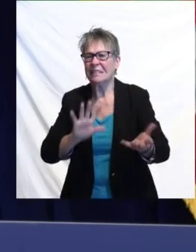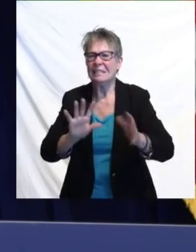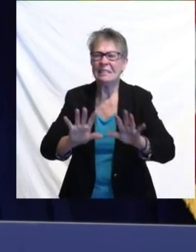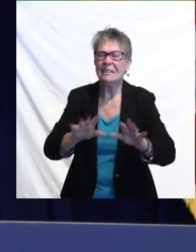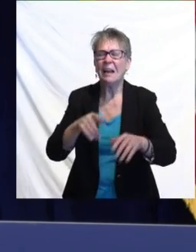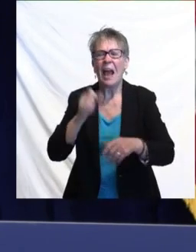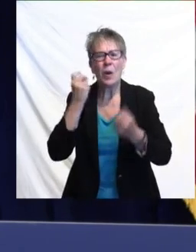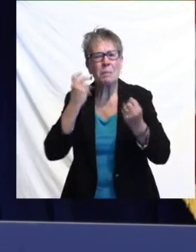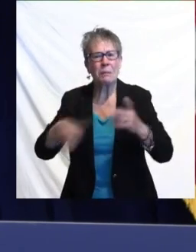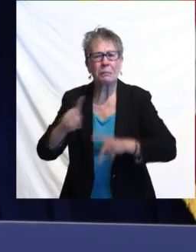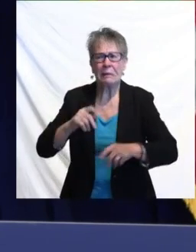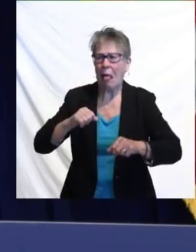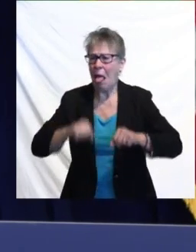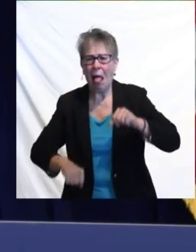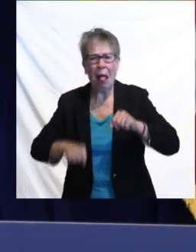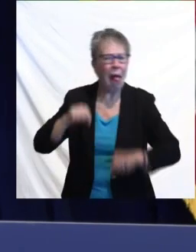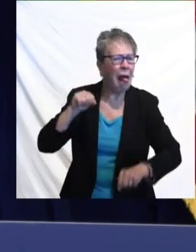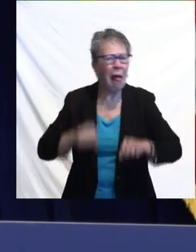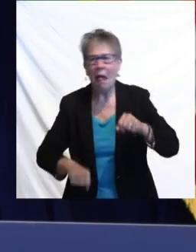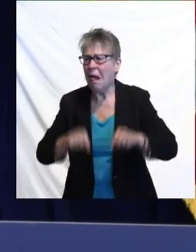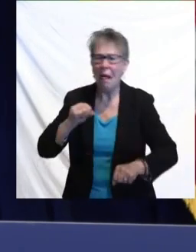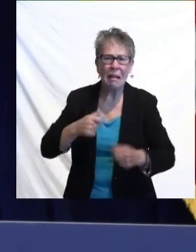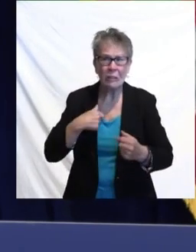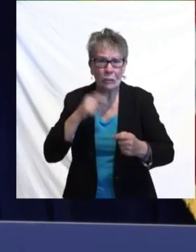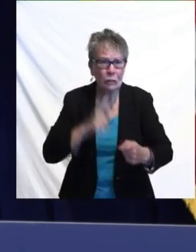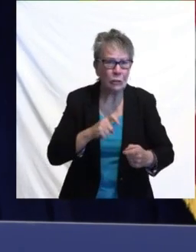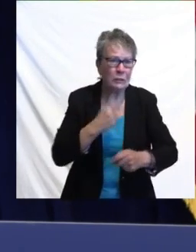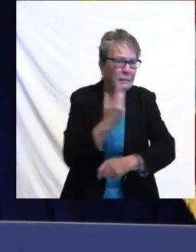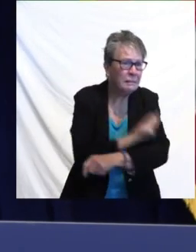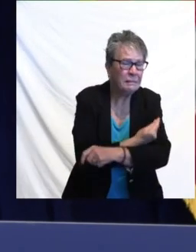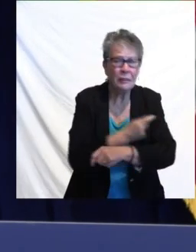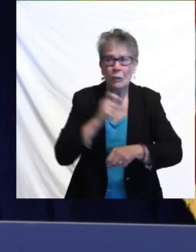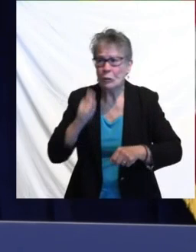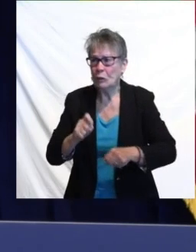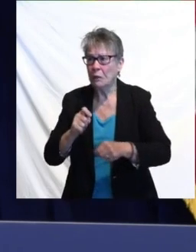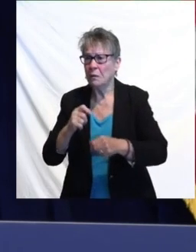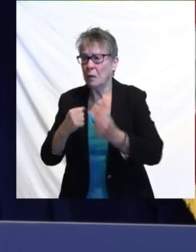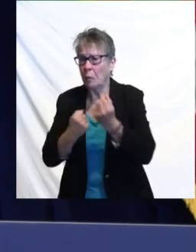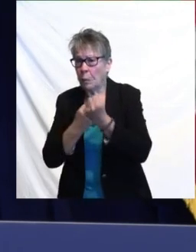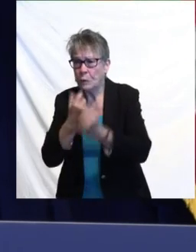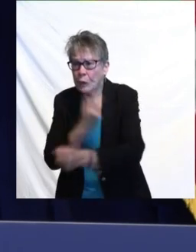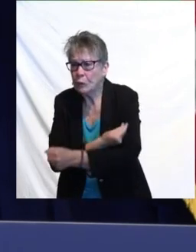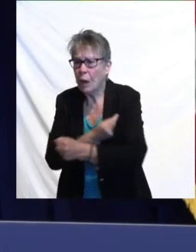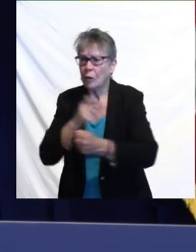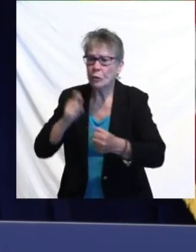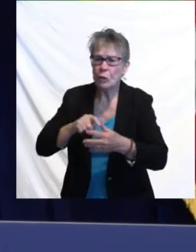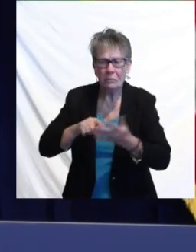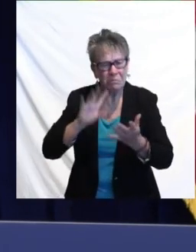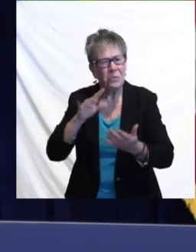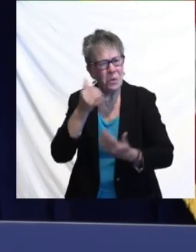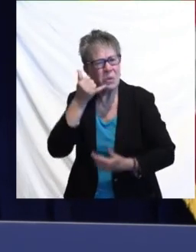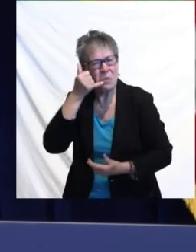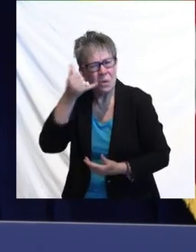any difficulty or you have questions getting an appointment, call the call center,